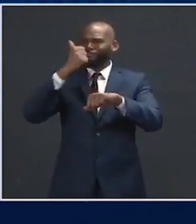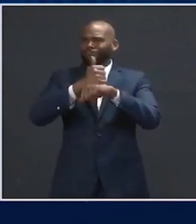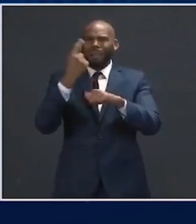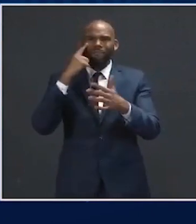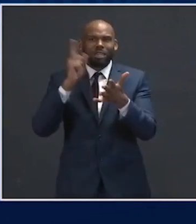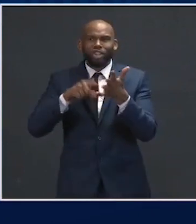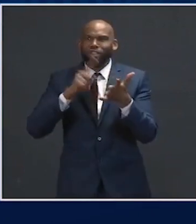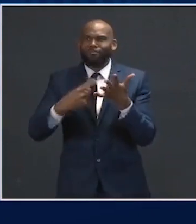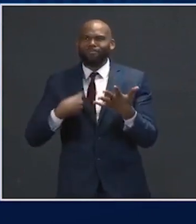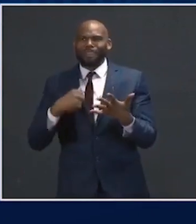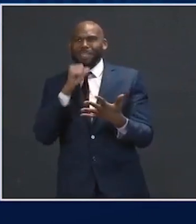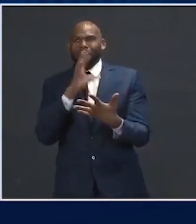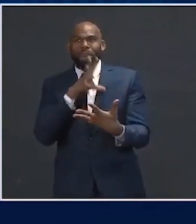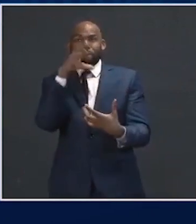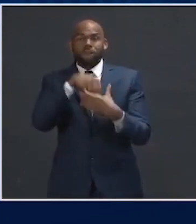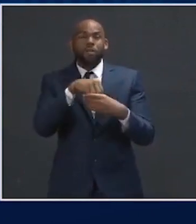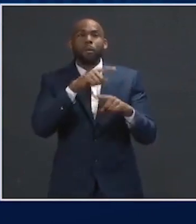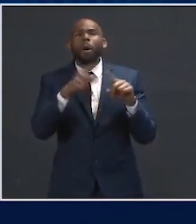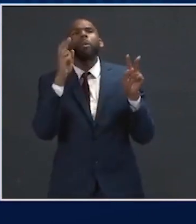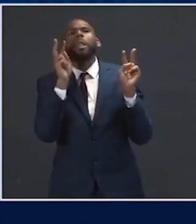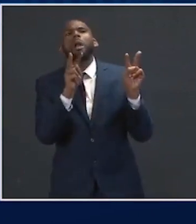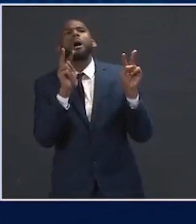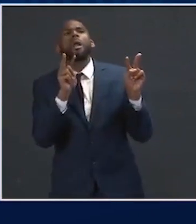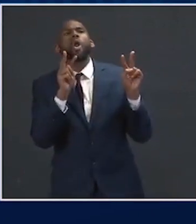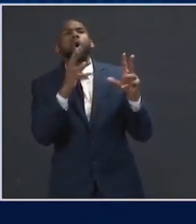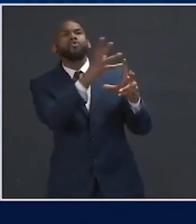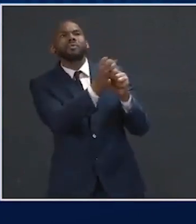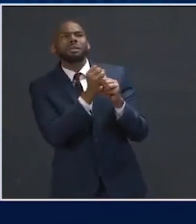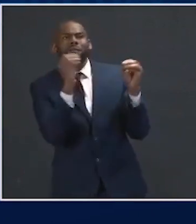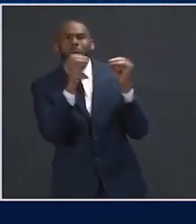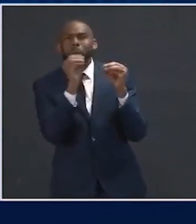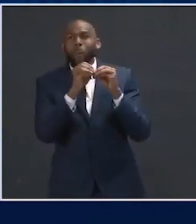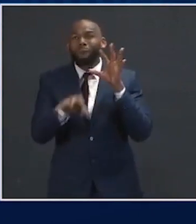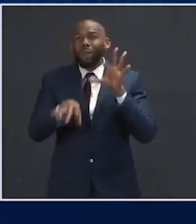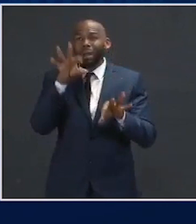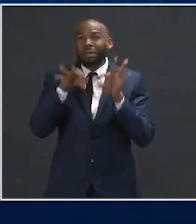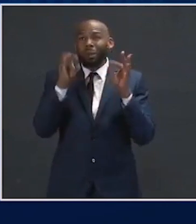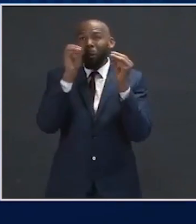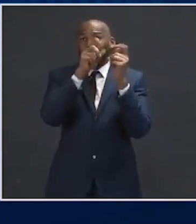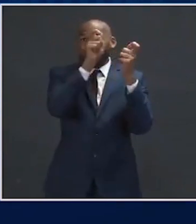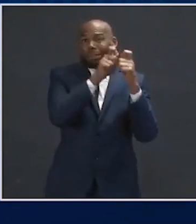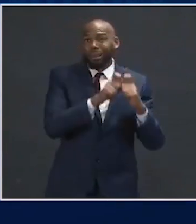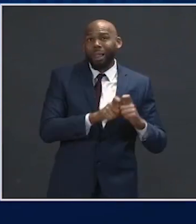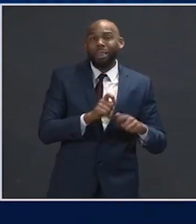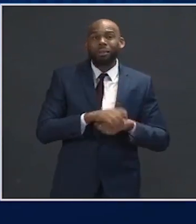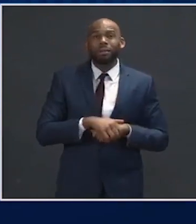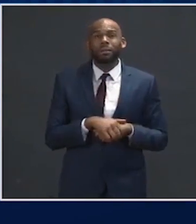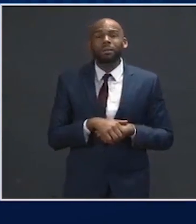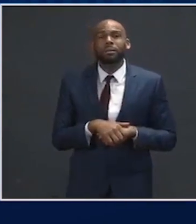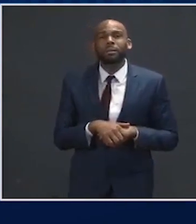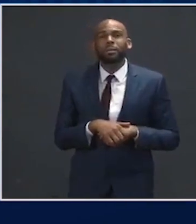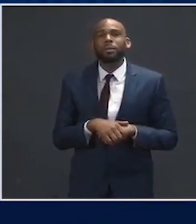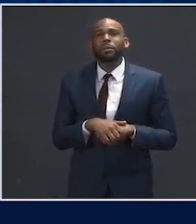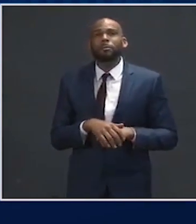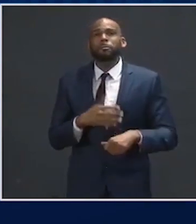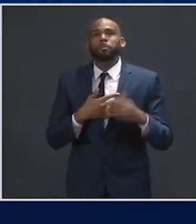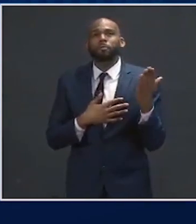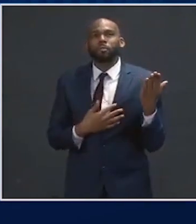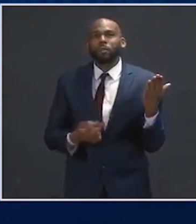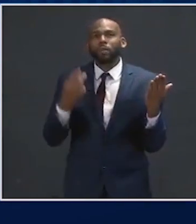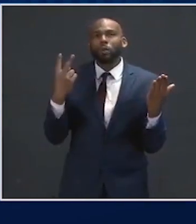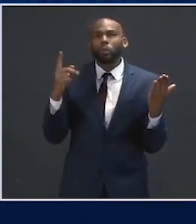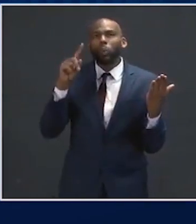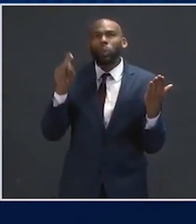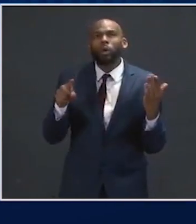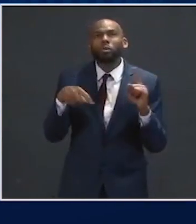investigation. And again, we'll just look forward to reviewing the findings in detail. Go ahead. Oh, we'll come back to you, Caitlin. Sorry. Go ahead. Two questions on schools.